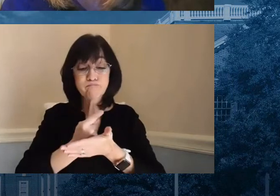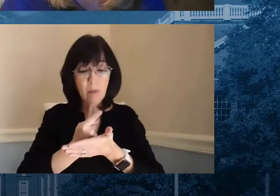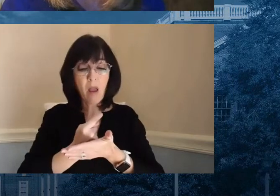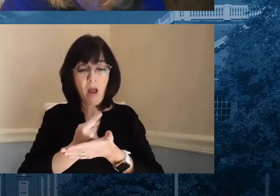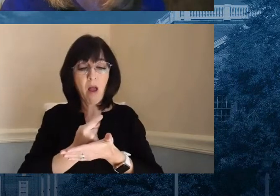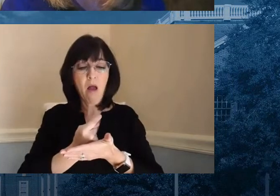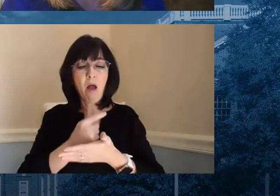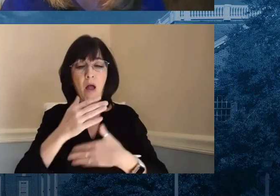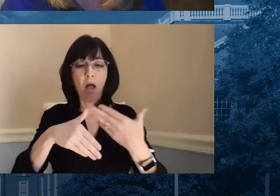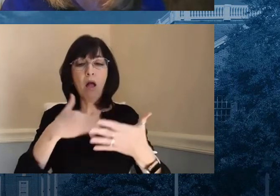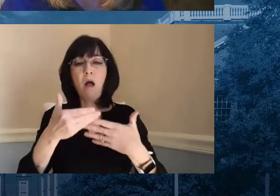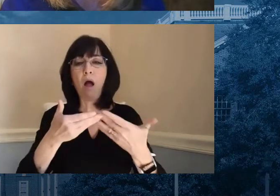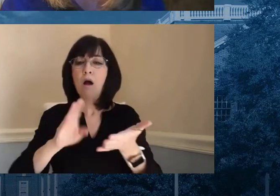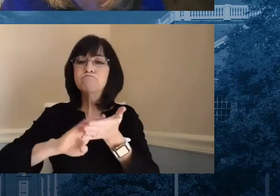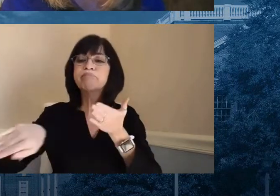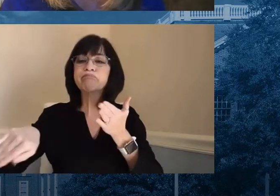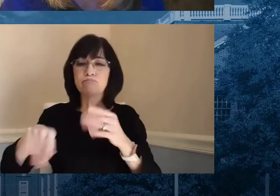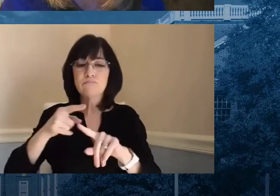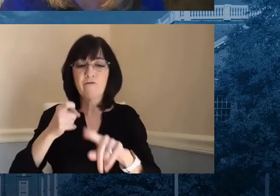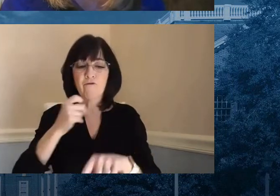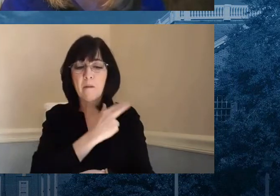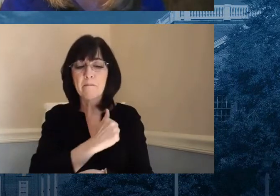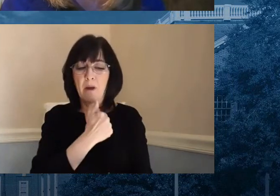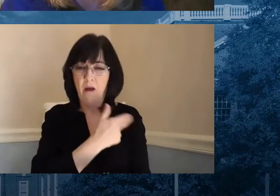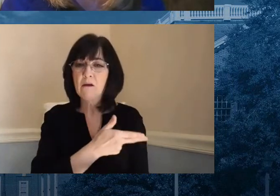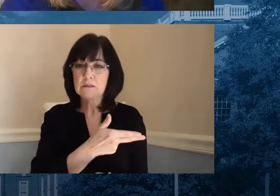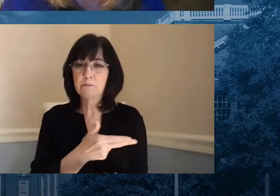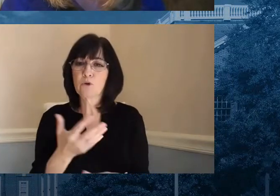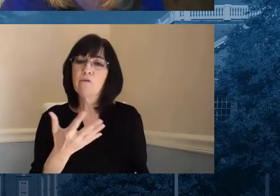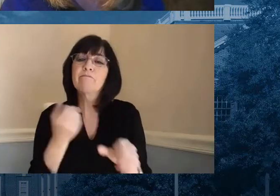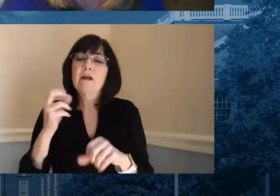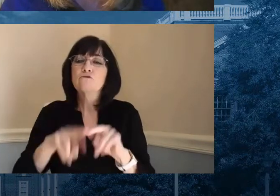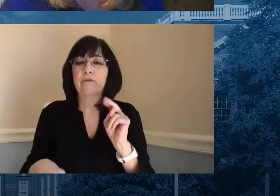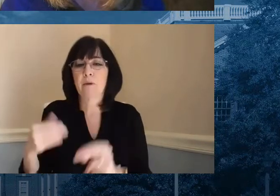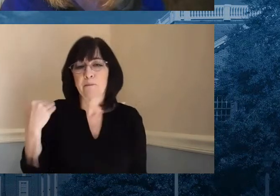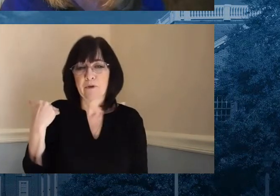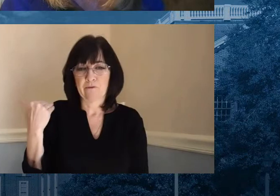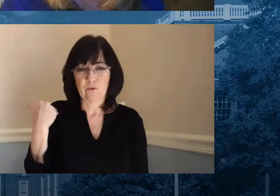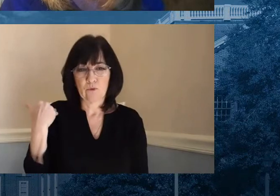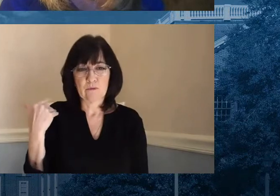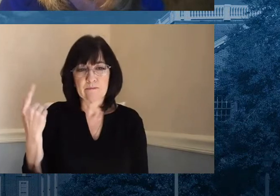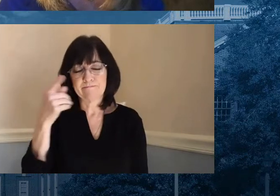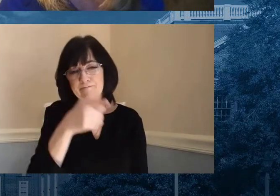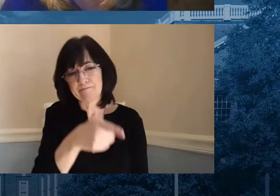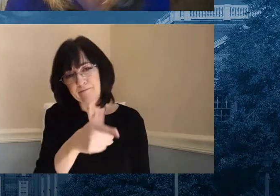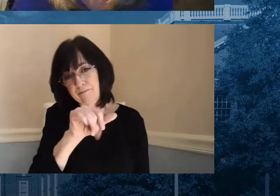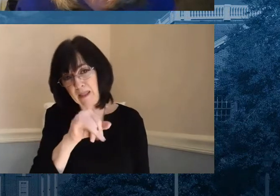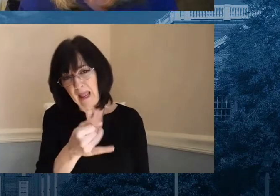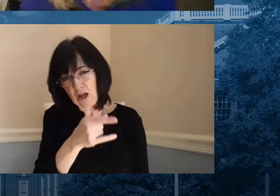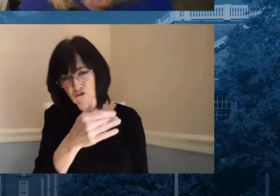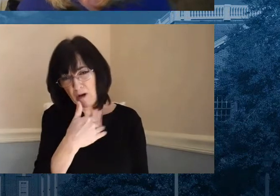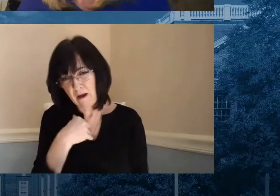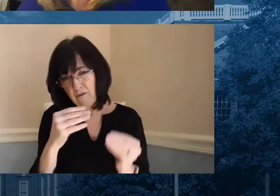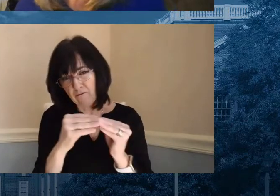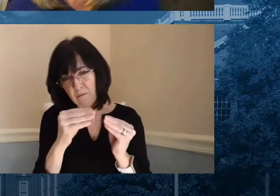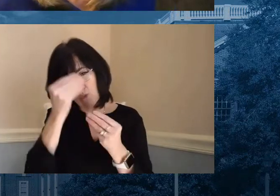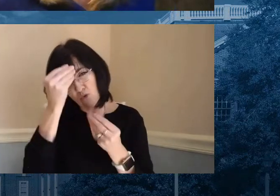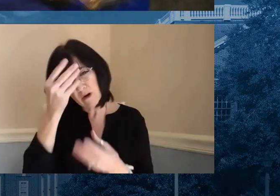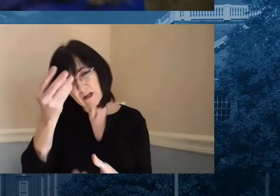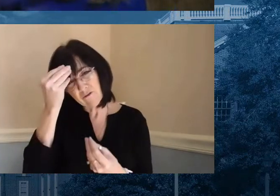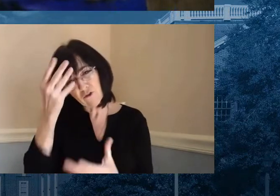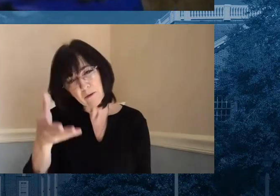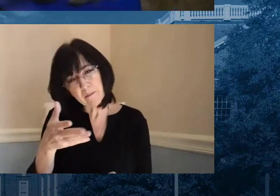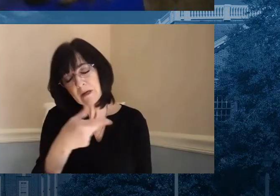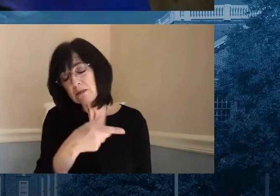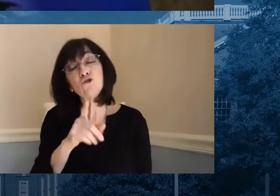most recent operational call with the hospitals. No, I think you summarized it well, sir. The only thing that really came